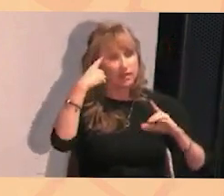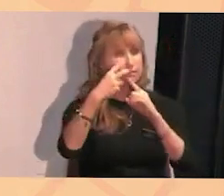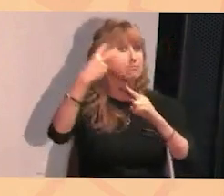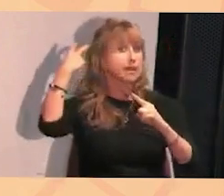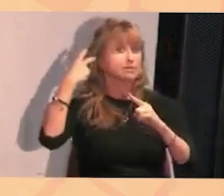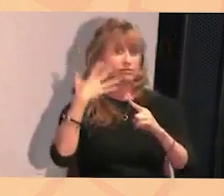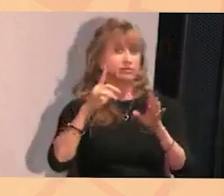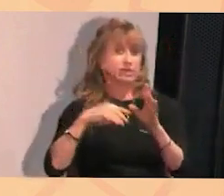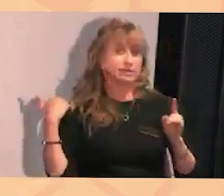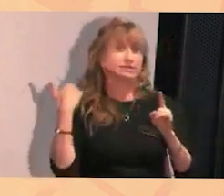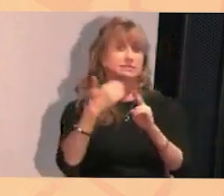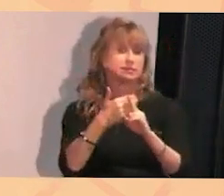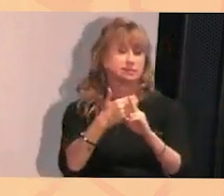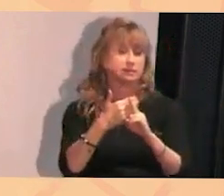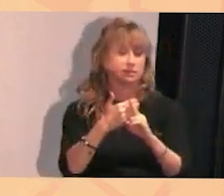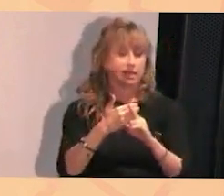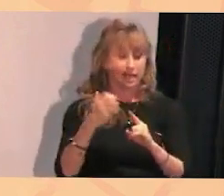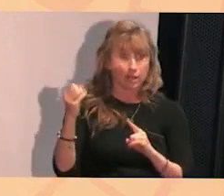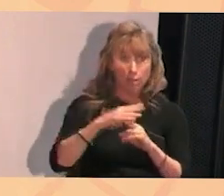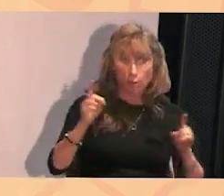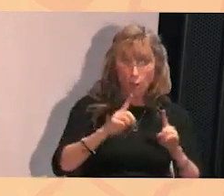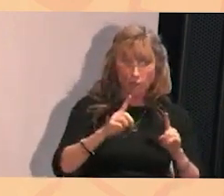that of a cultural authority.